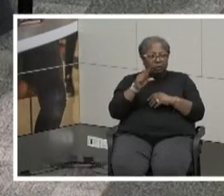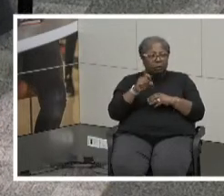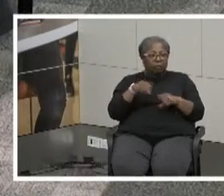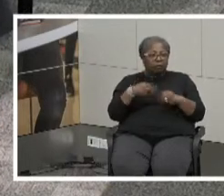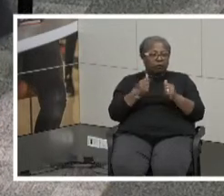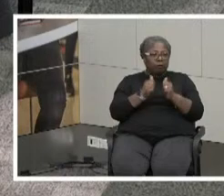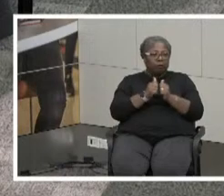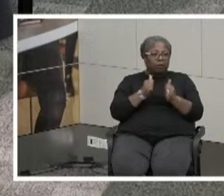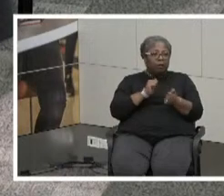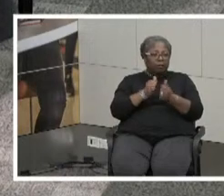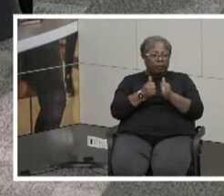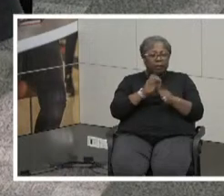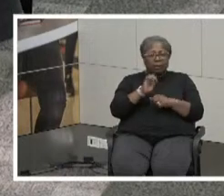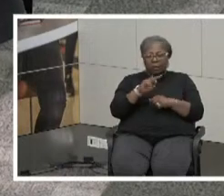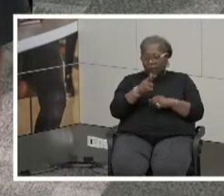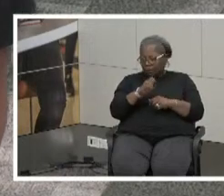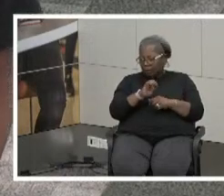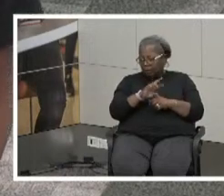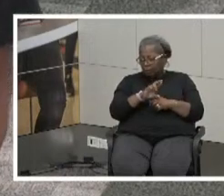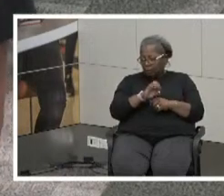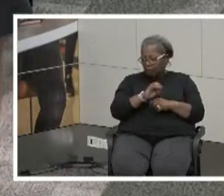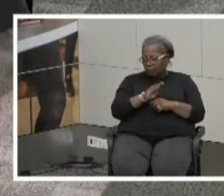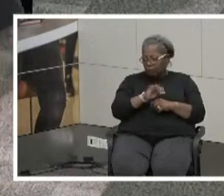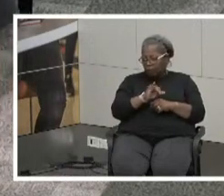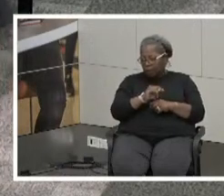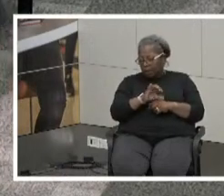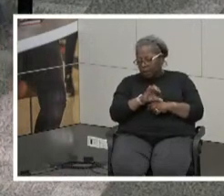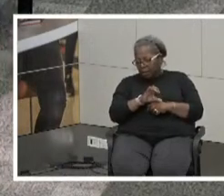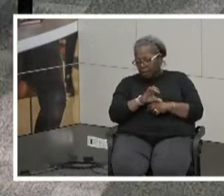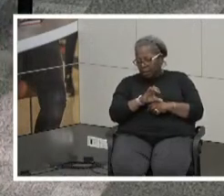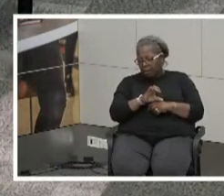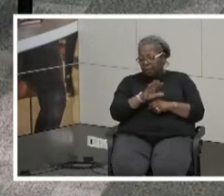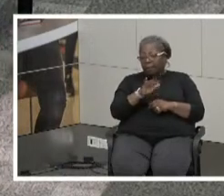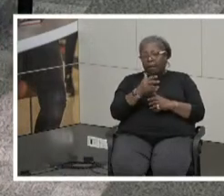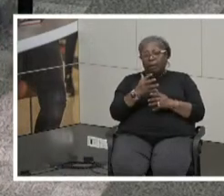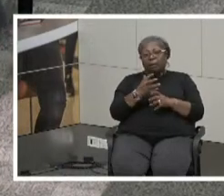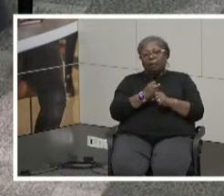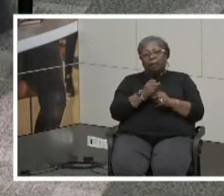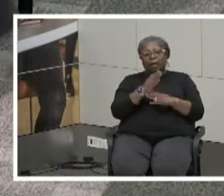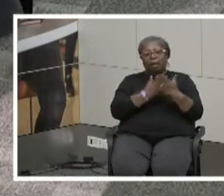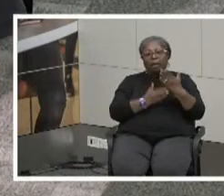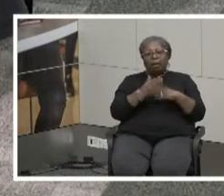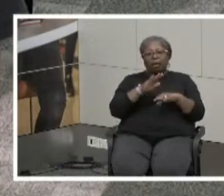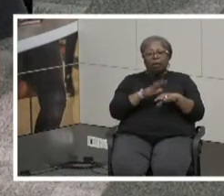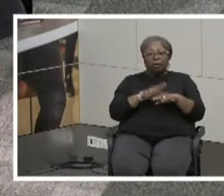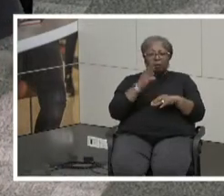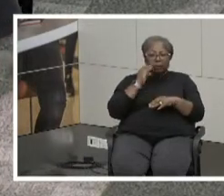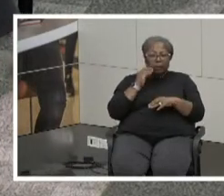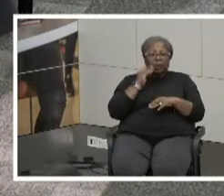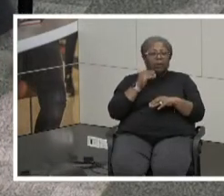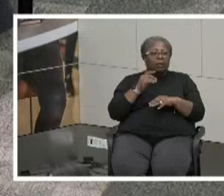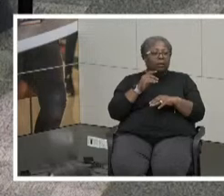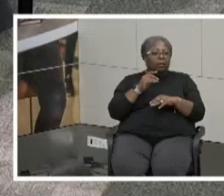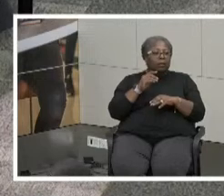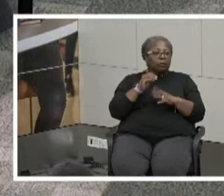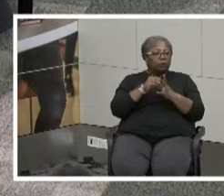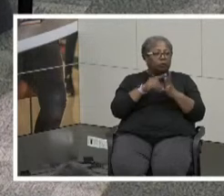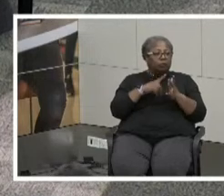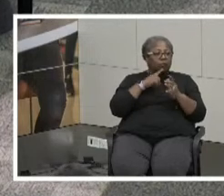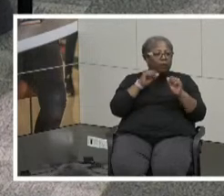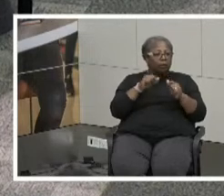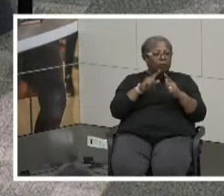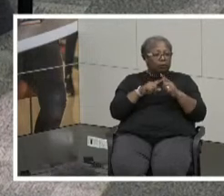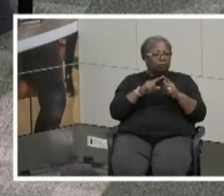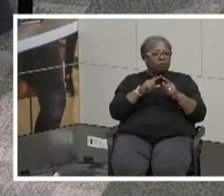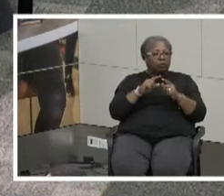them with a Competitive Edge in robots and Engineering by gaining hands-on experience with state-ofthe-art equipment and software students have been able to